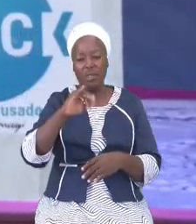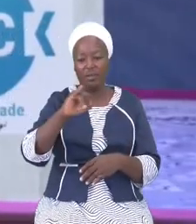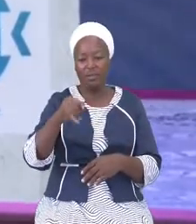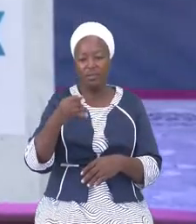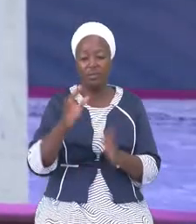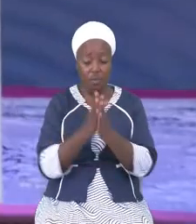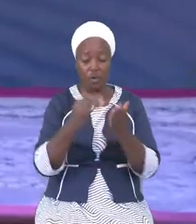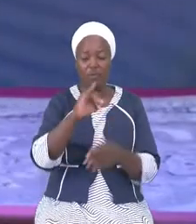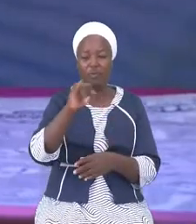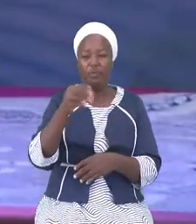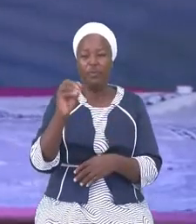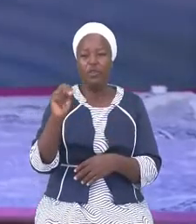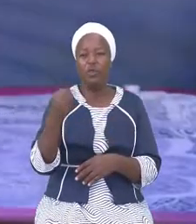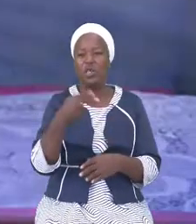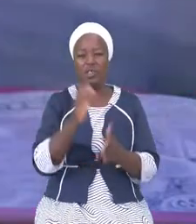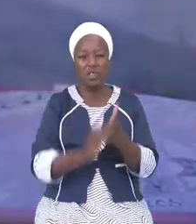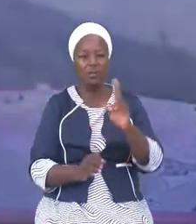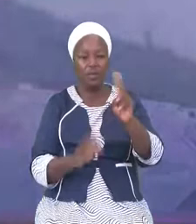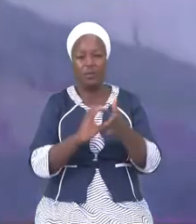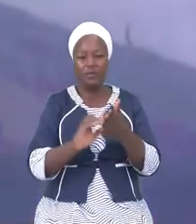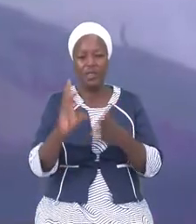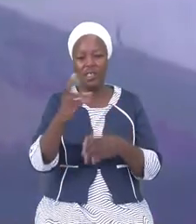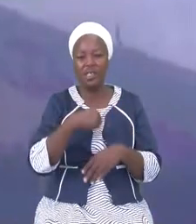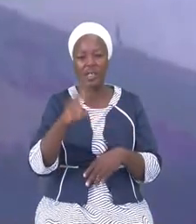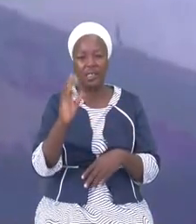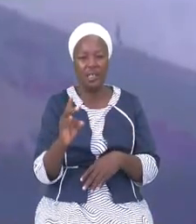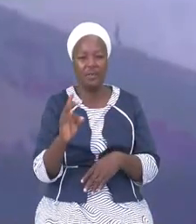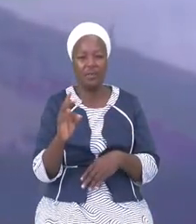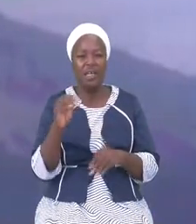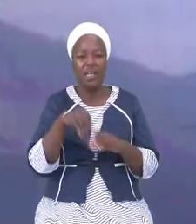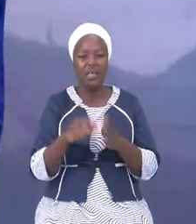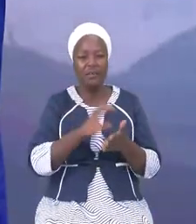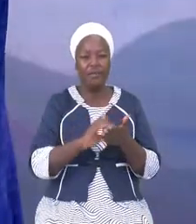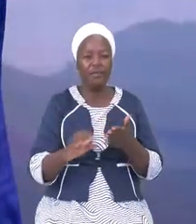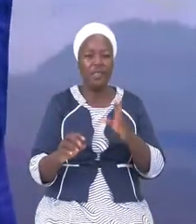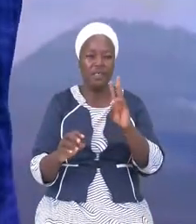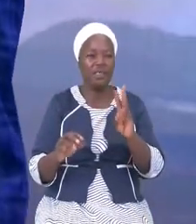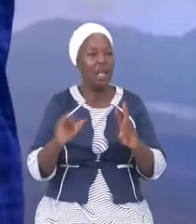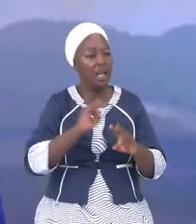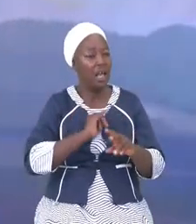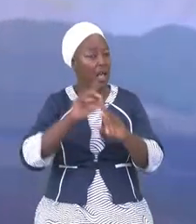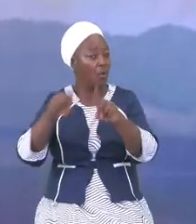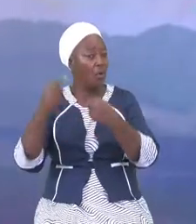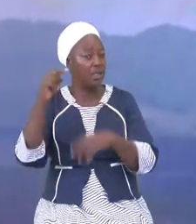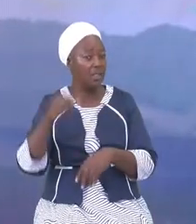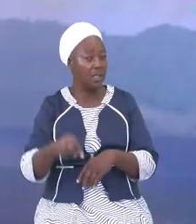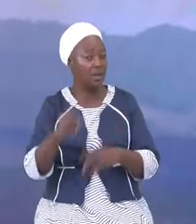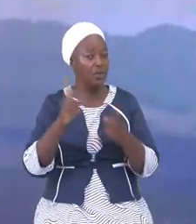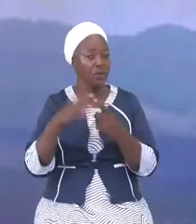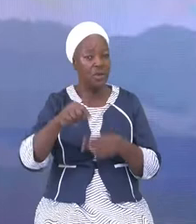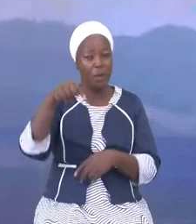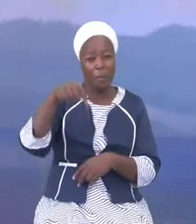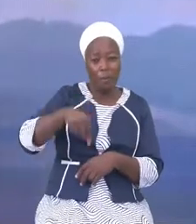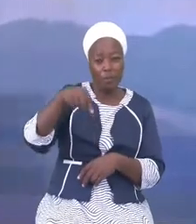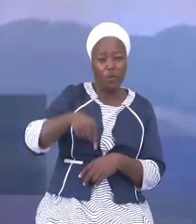2. We're looking at verses 6 and 7. In verse 6, I went down to the